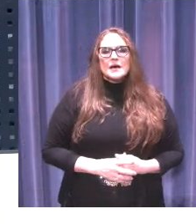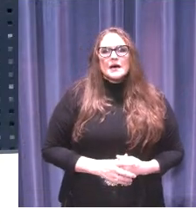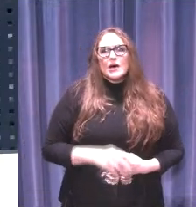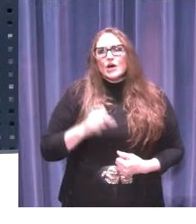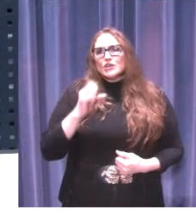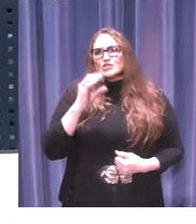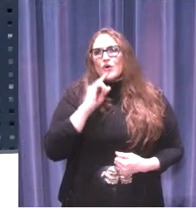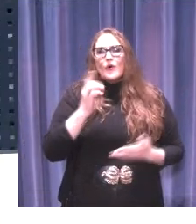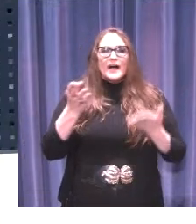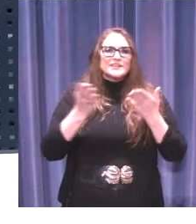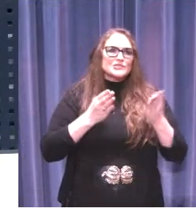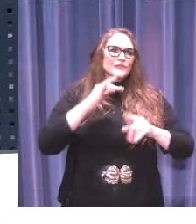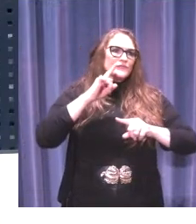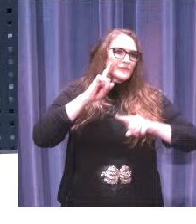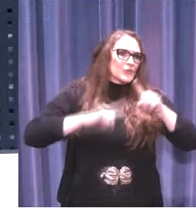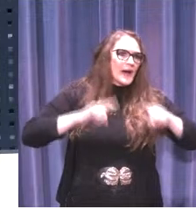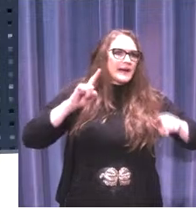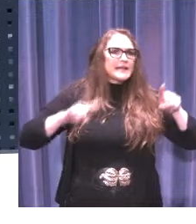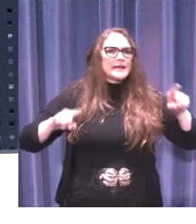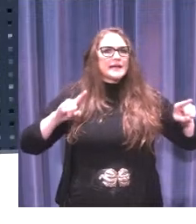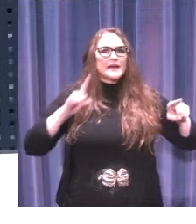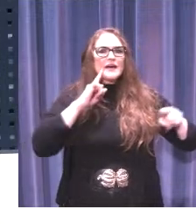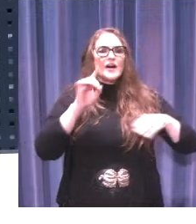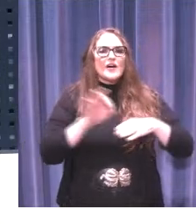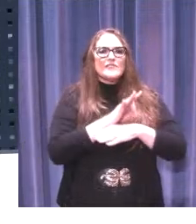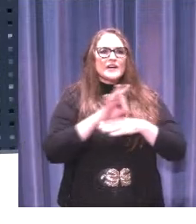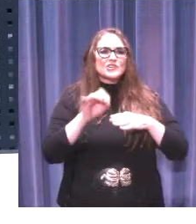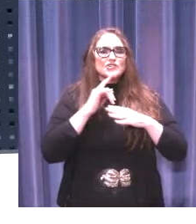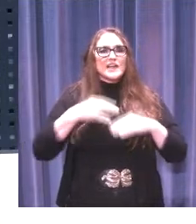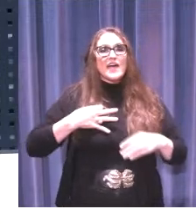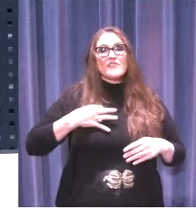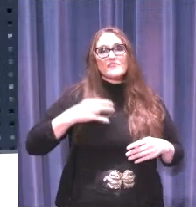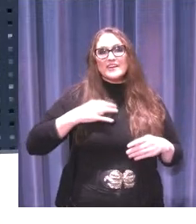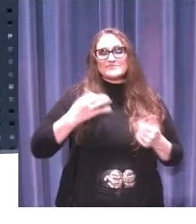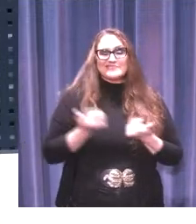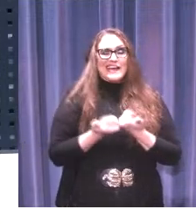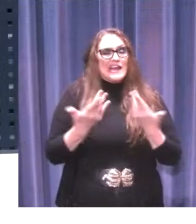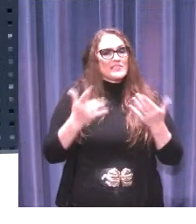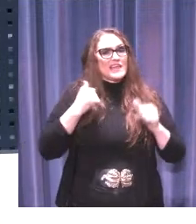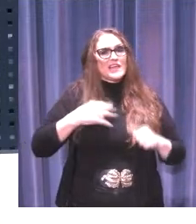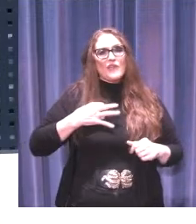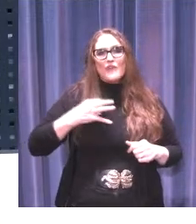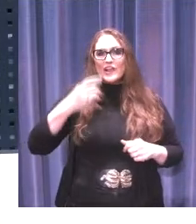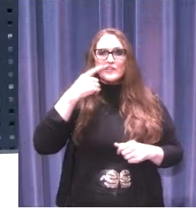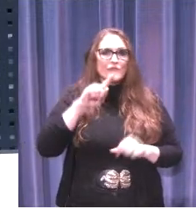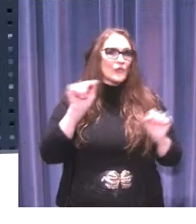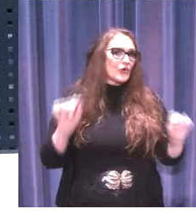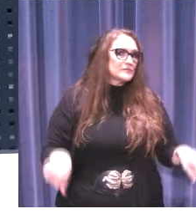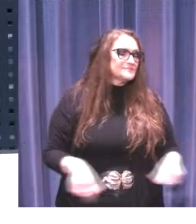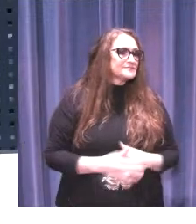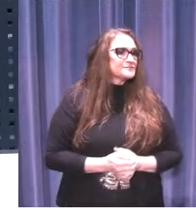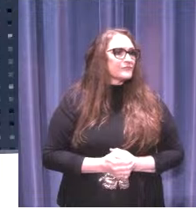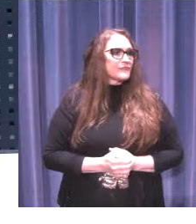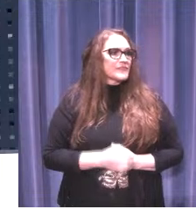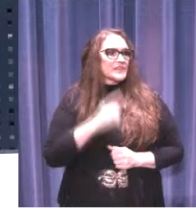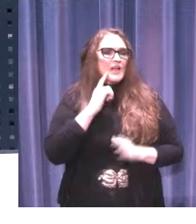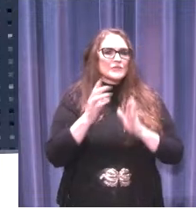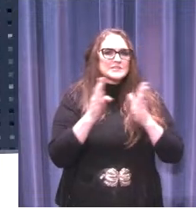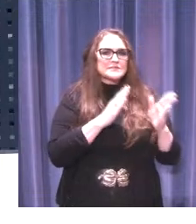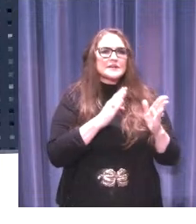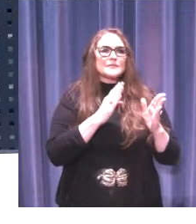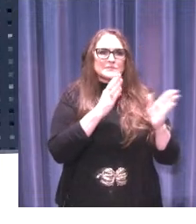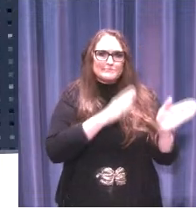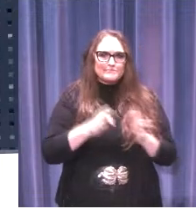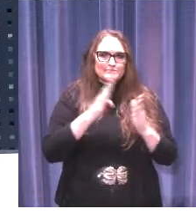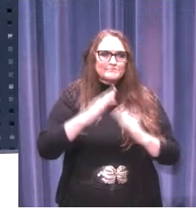I served a variety of functions. I volunteered for anything I could volunteer for. So I was planning buildings,